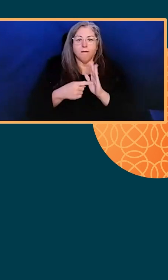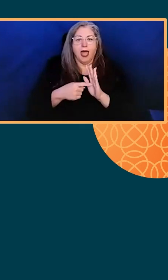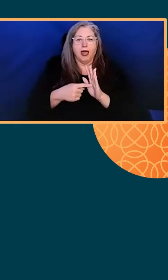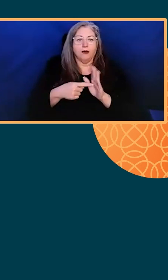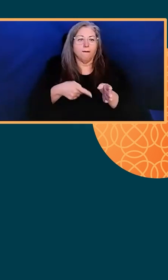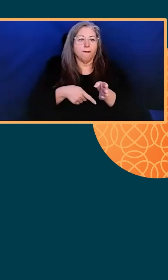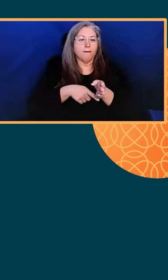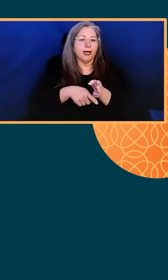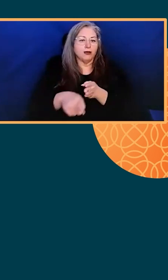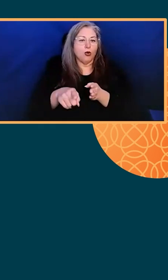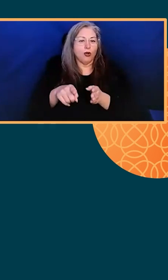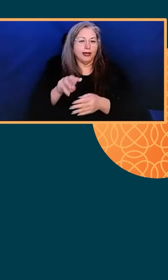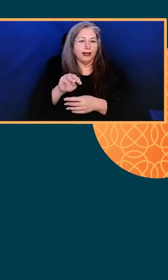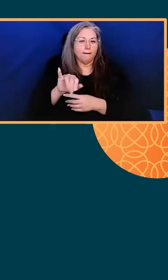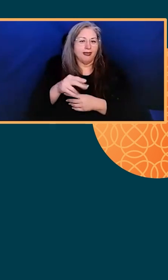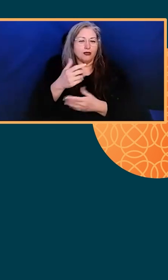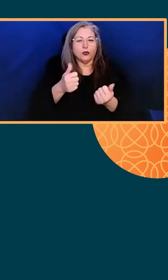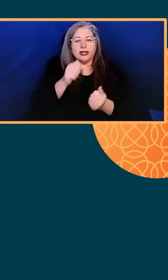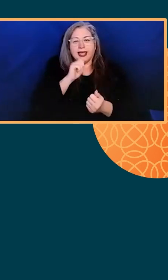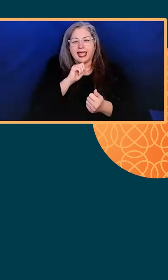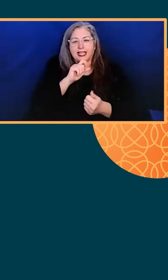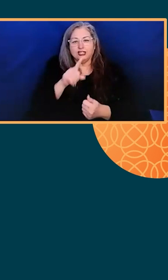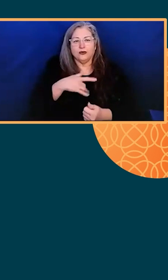At what age, Aparna Ray, did you feel like,